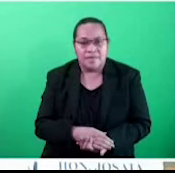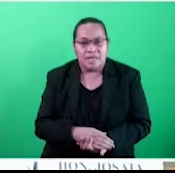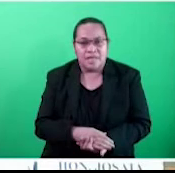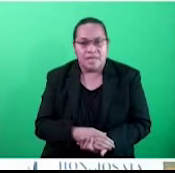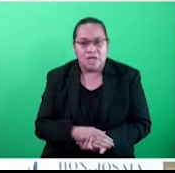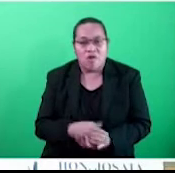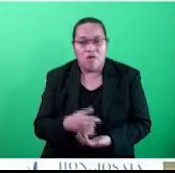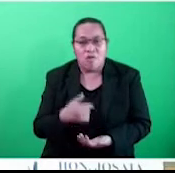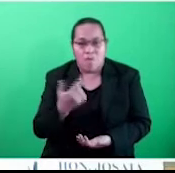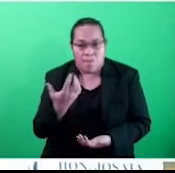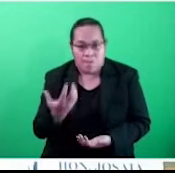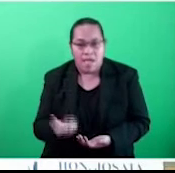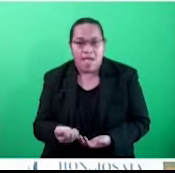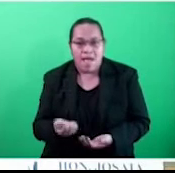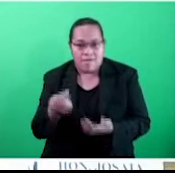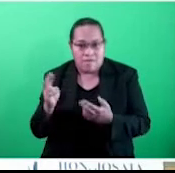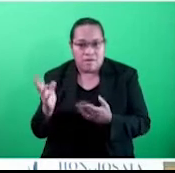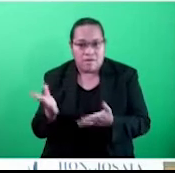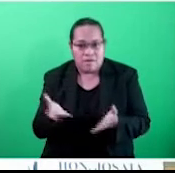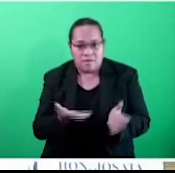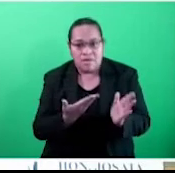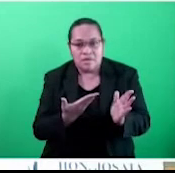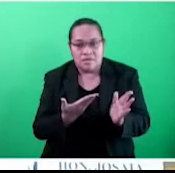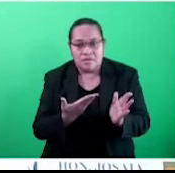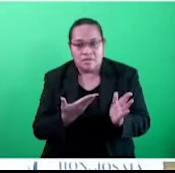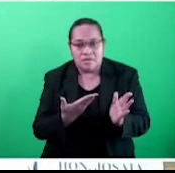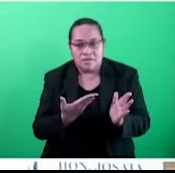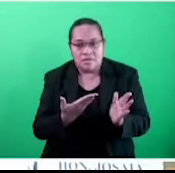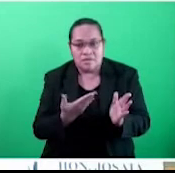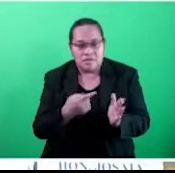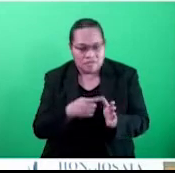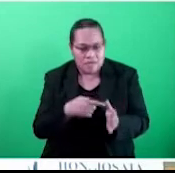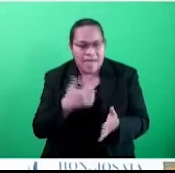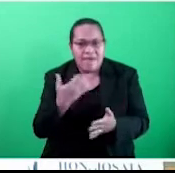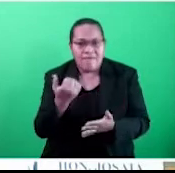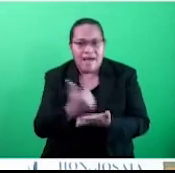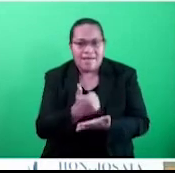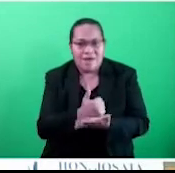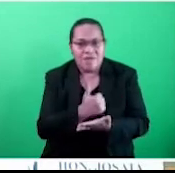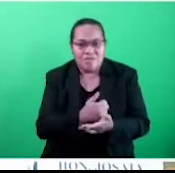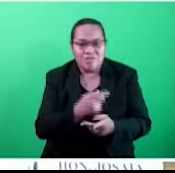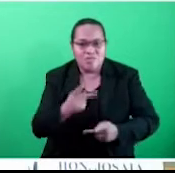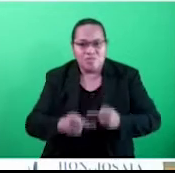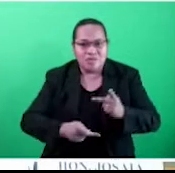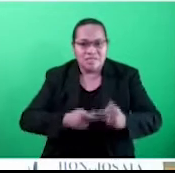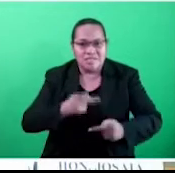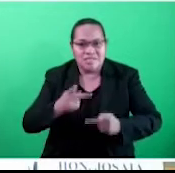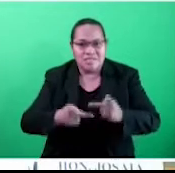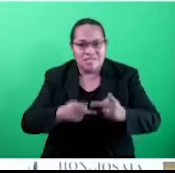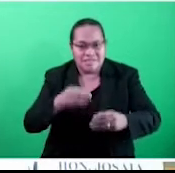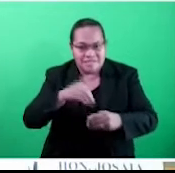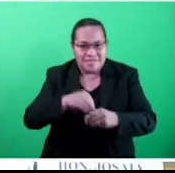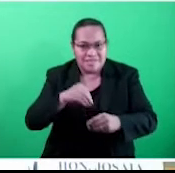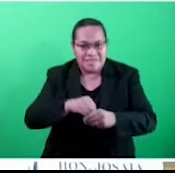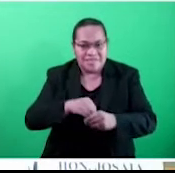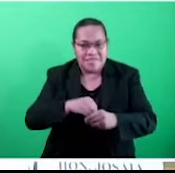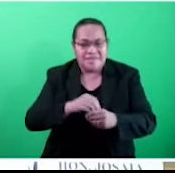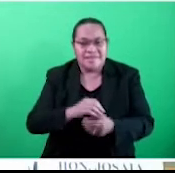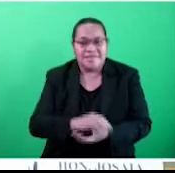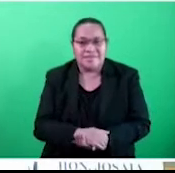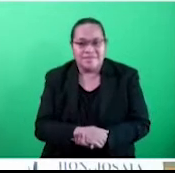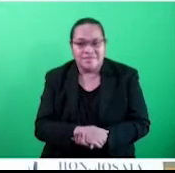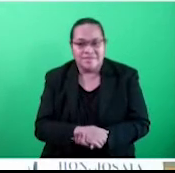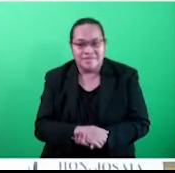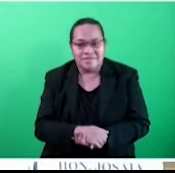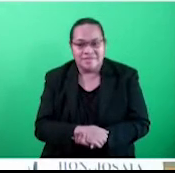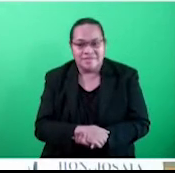are recommendations in respect of the accounting procedures at the Commission itself.